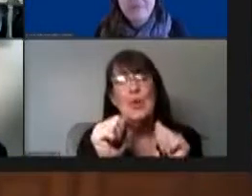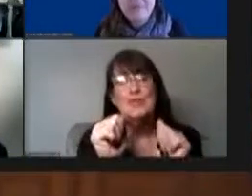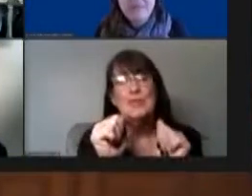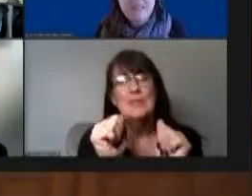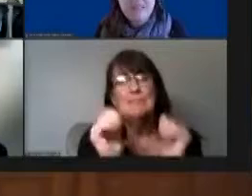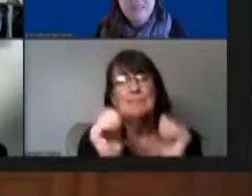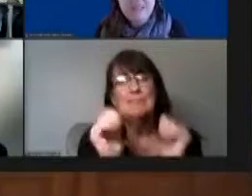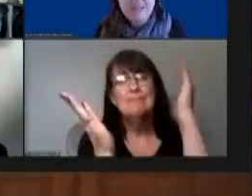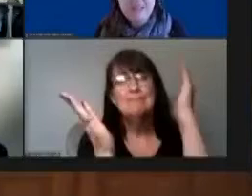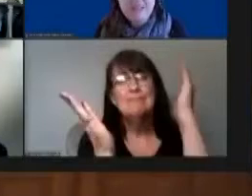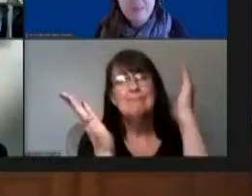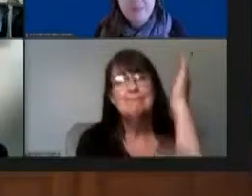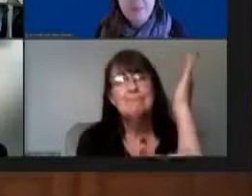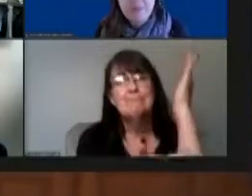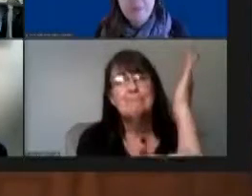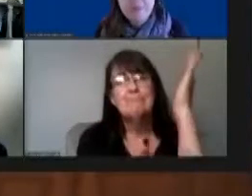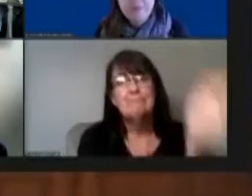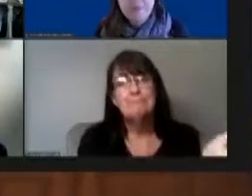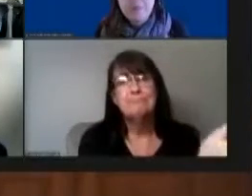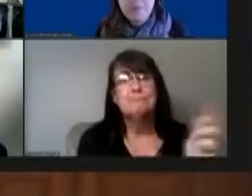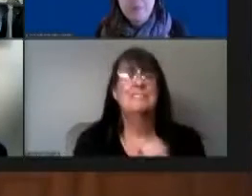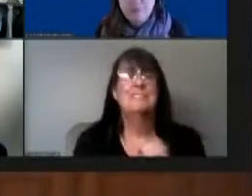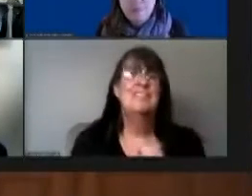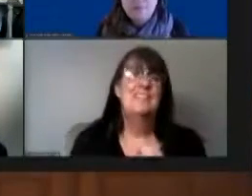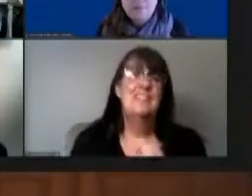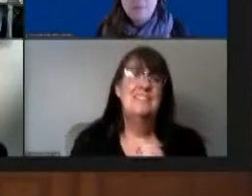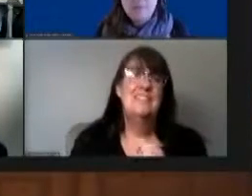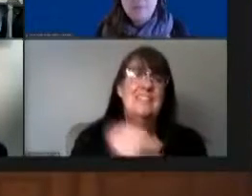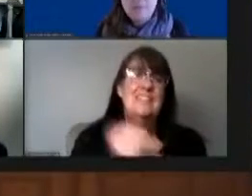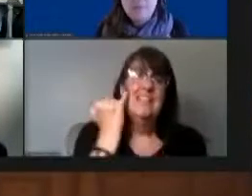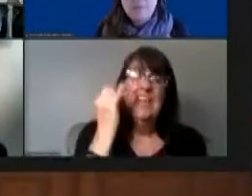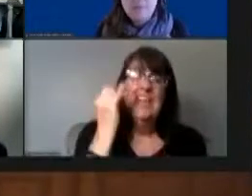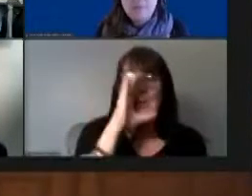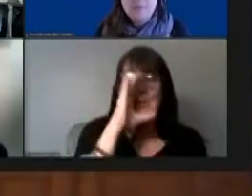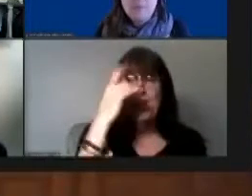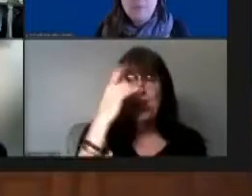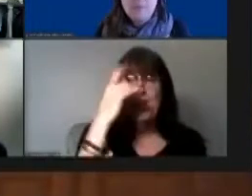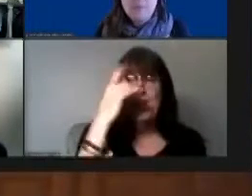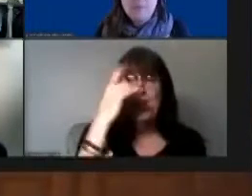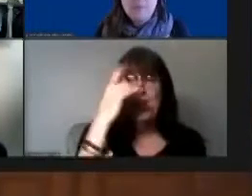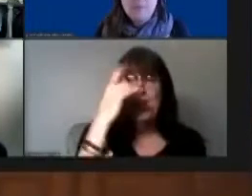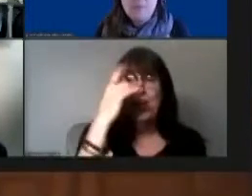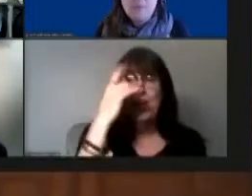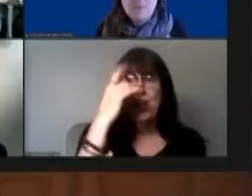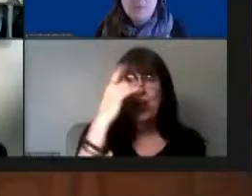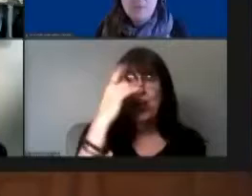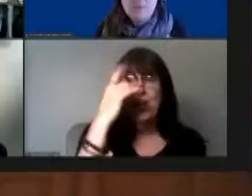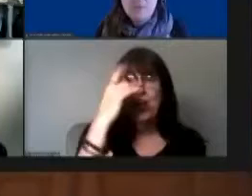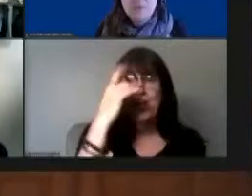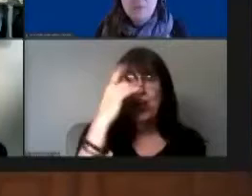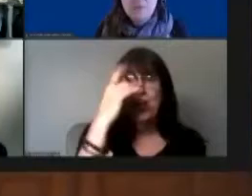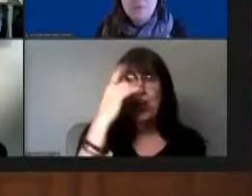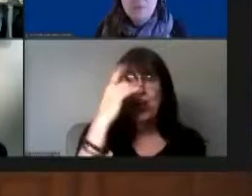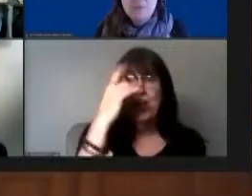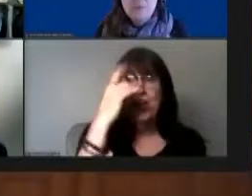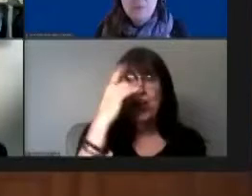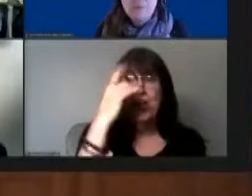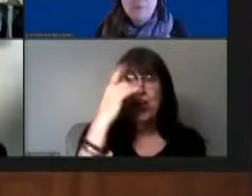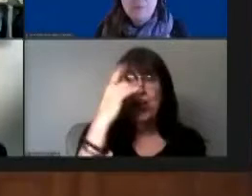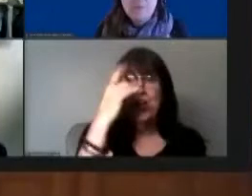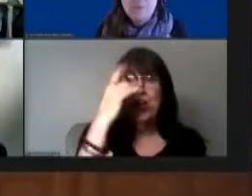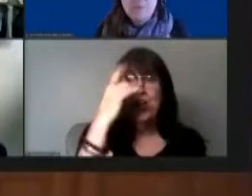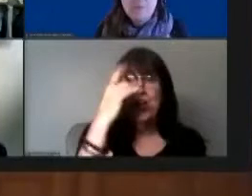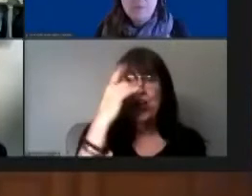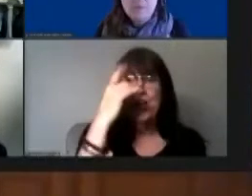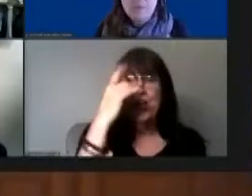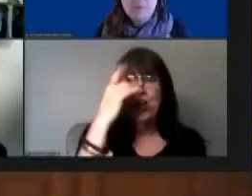them, because if you're looking for a welcoming aspect in that area, those trees really provide that, and that linden